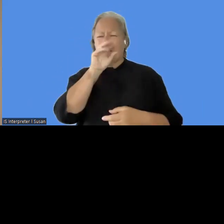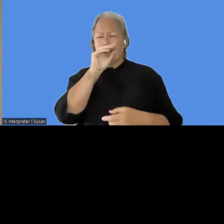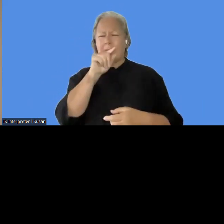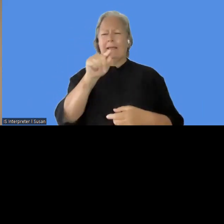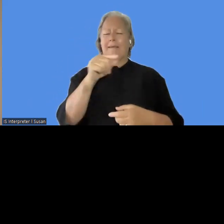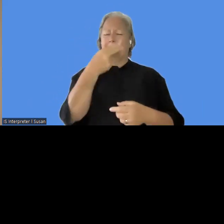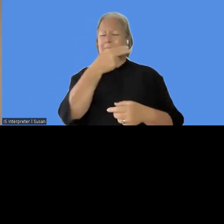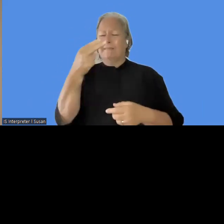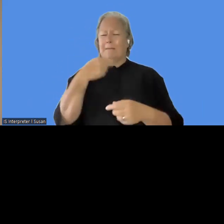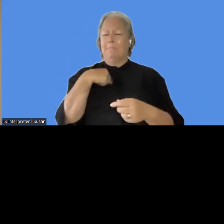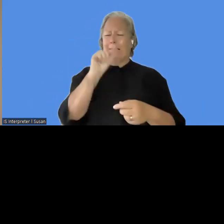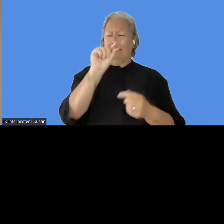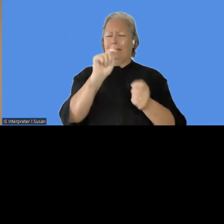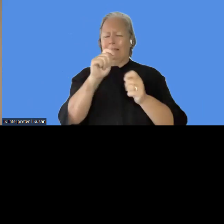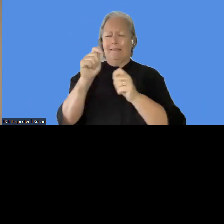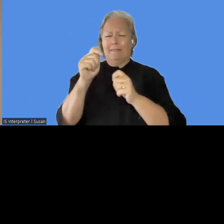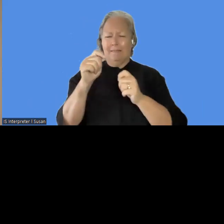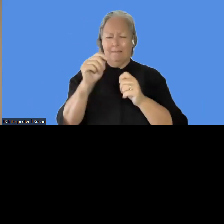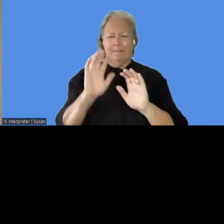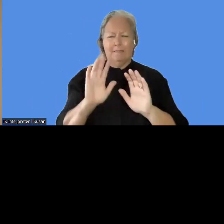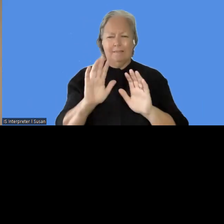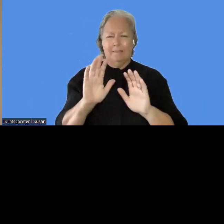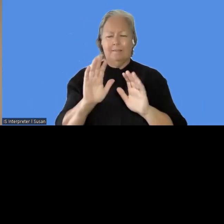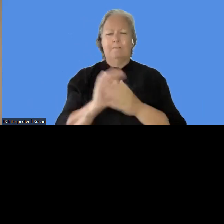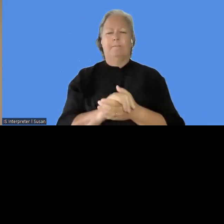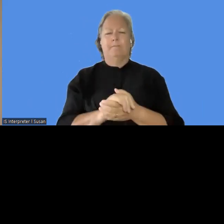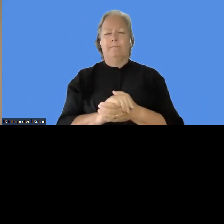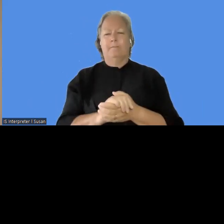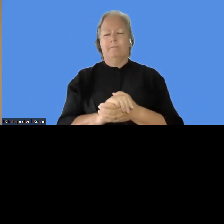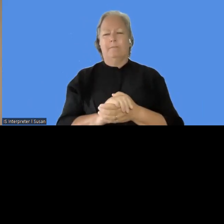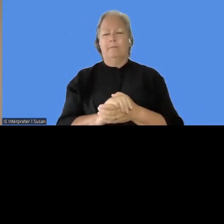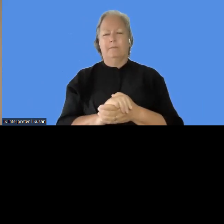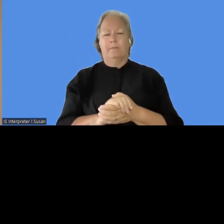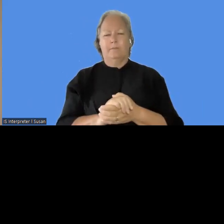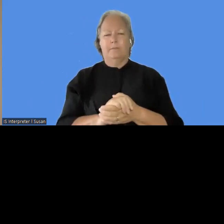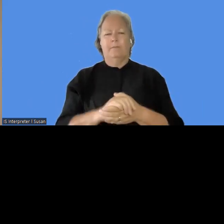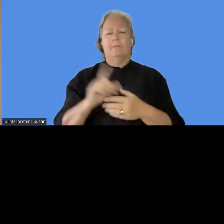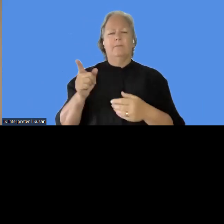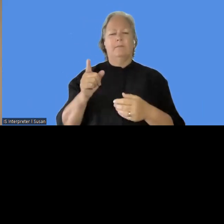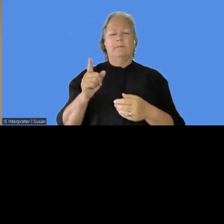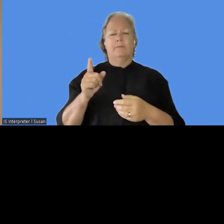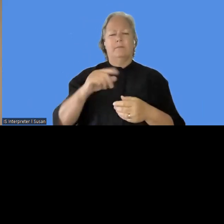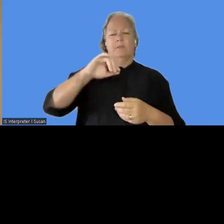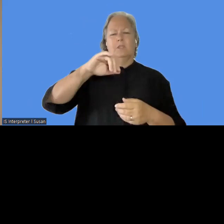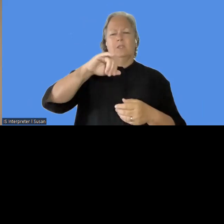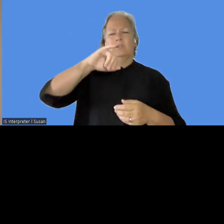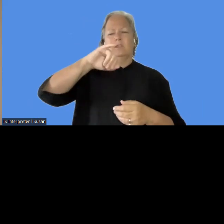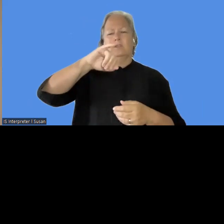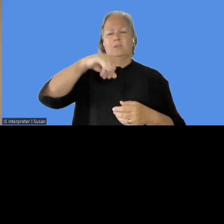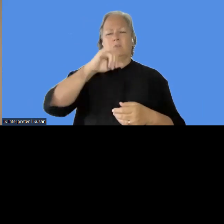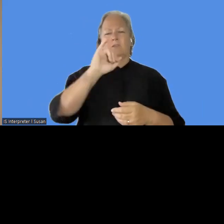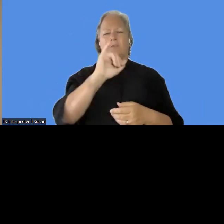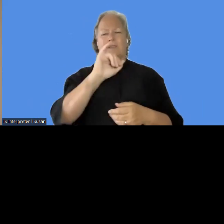in advance, Lingjiang Dai, Deputy Director of China Disabled